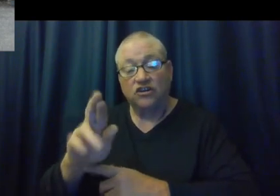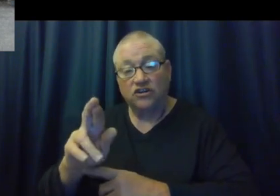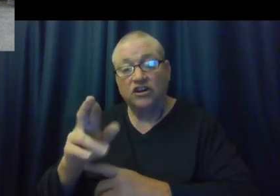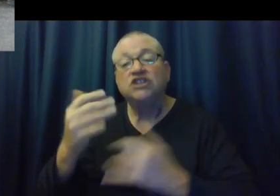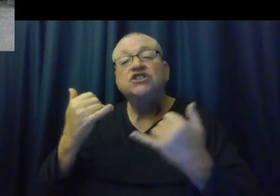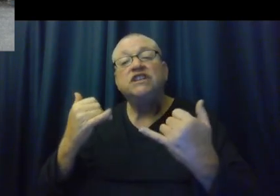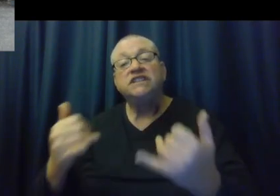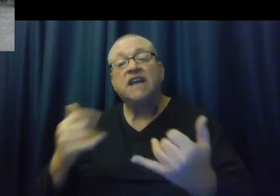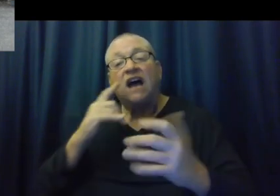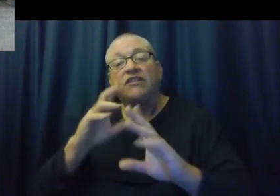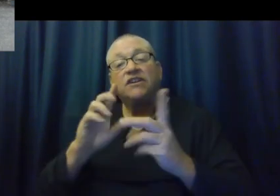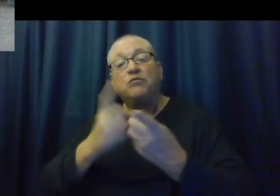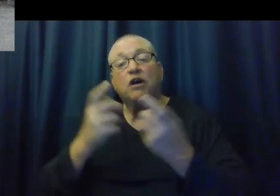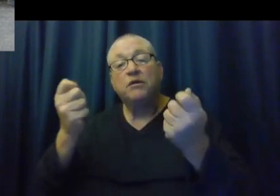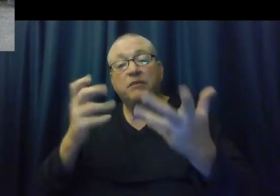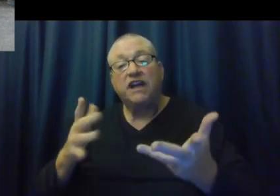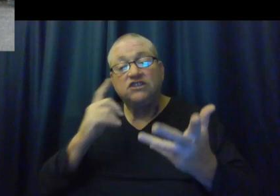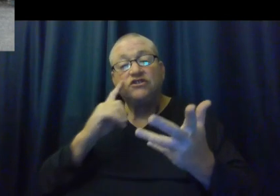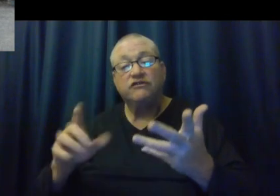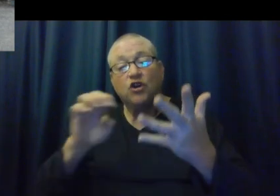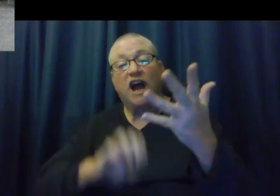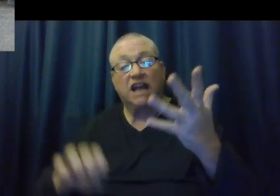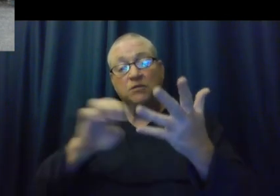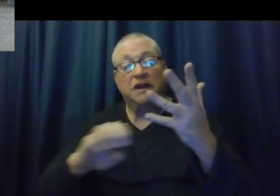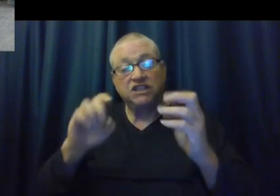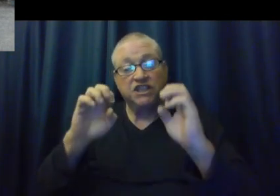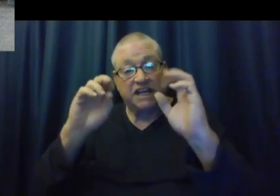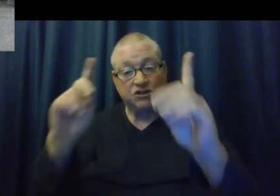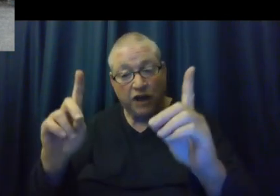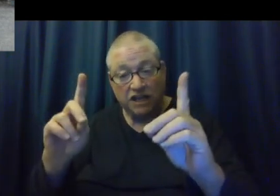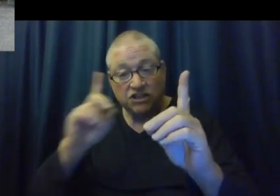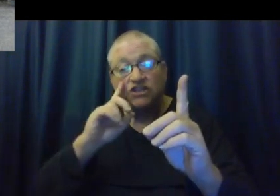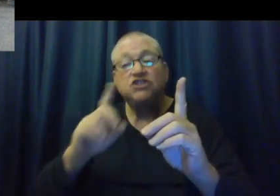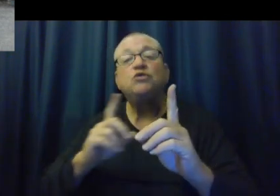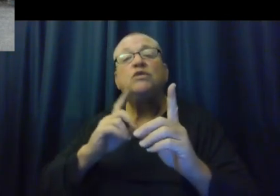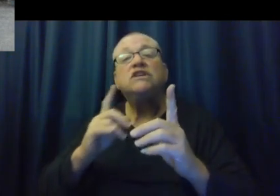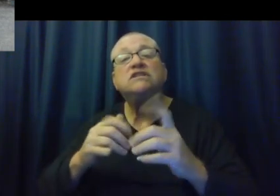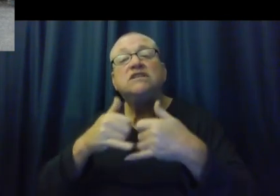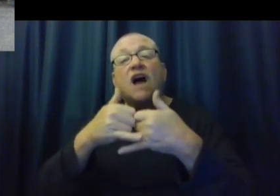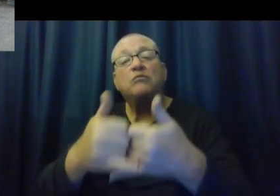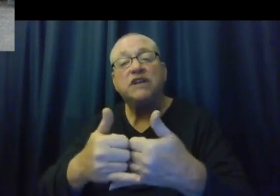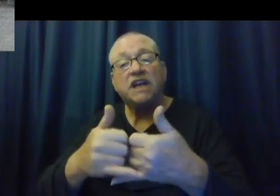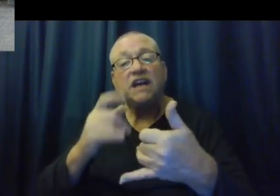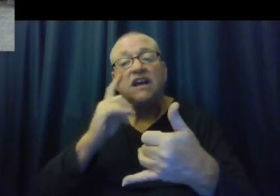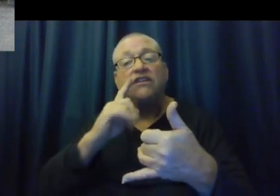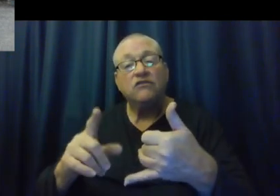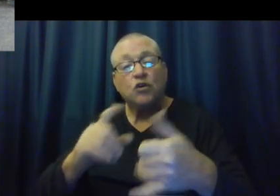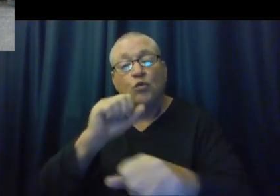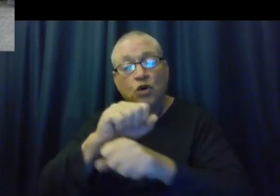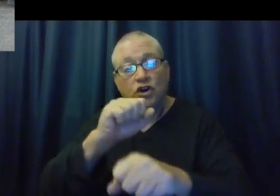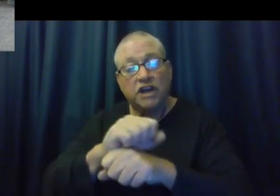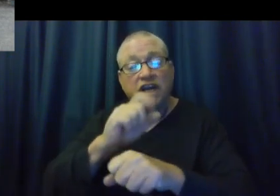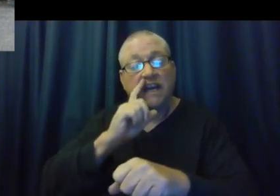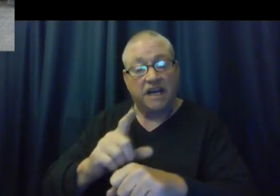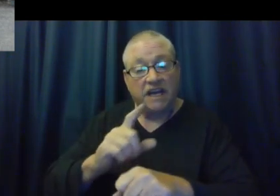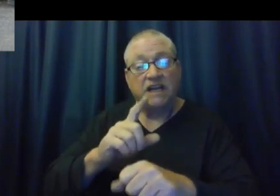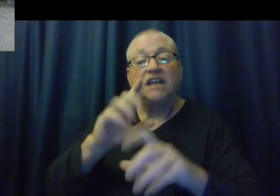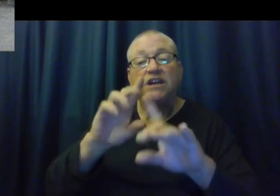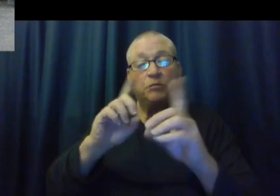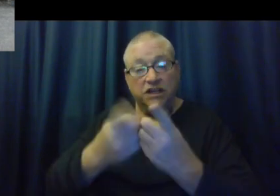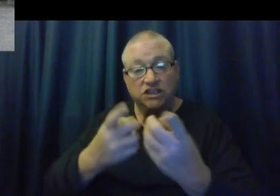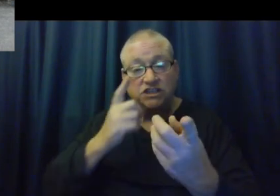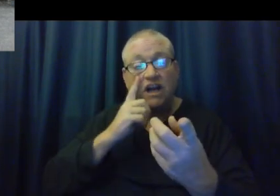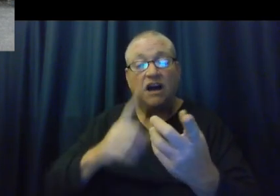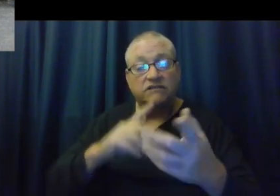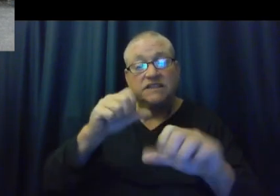Decision Sciences. Although she is now the department manager for the Department of Elementary Education, she was nominated for this award for her work in the